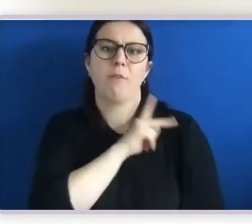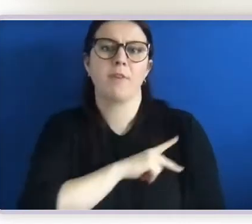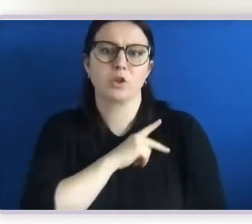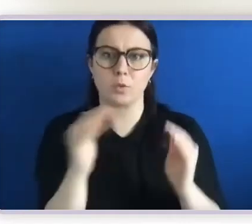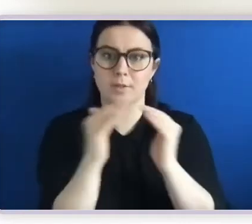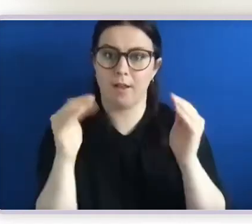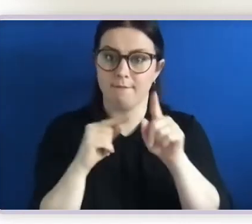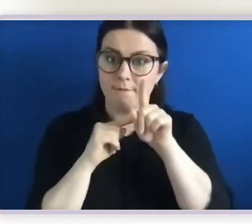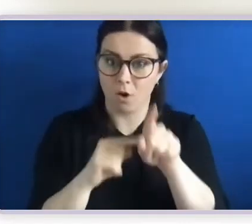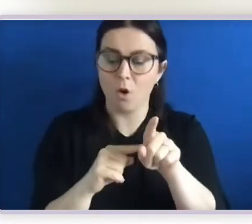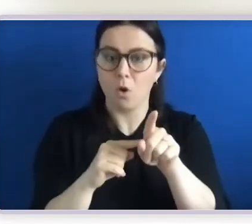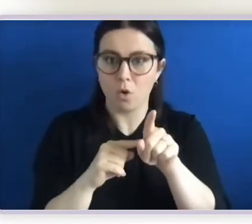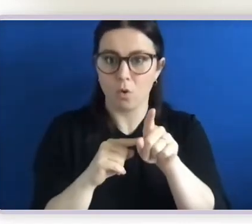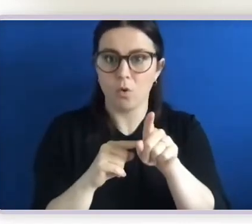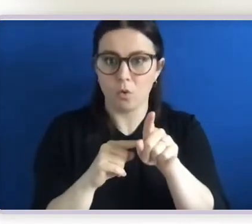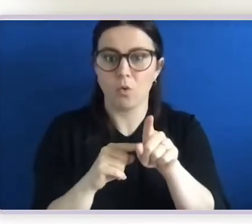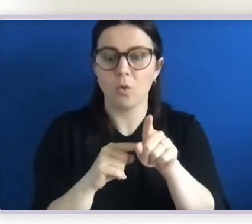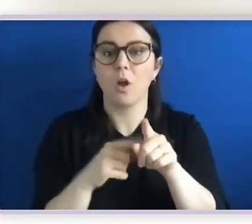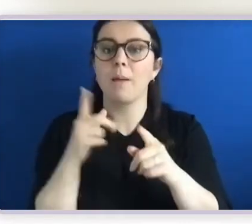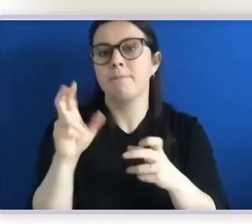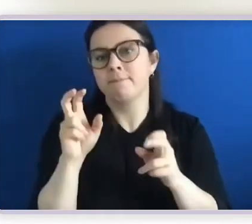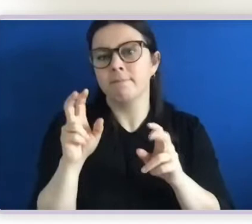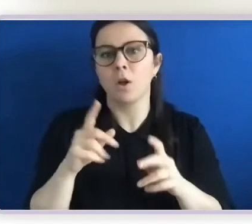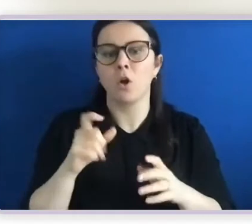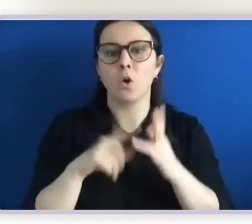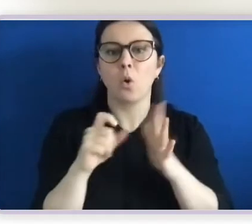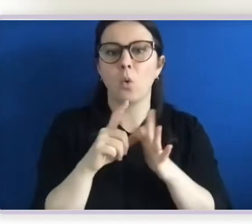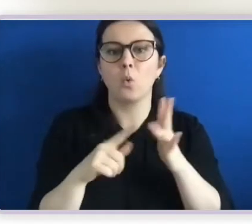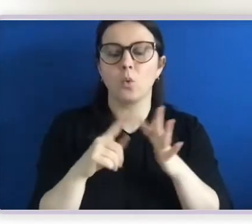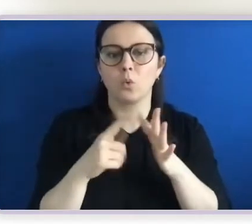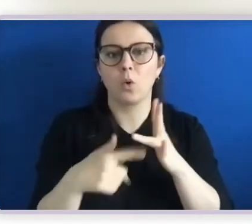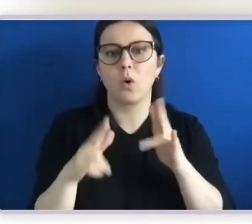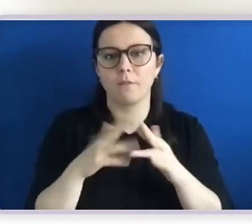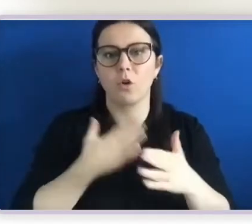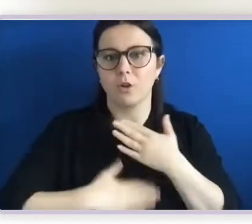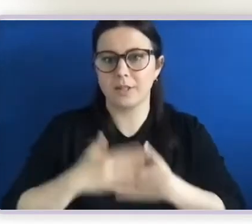accepted professional standards would include the code of conduct that I went through before.